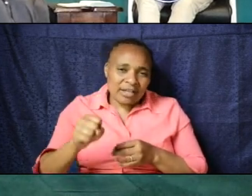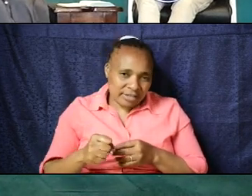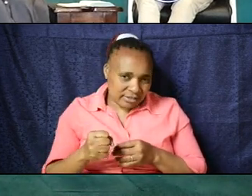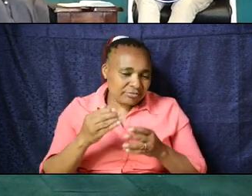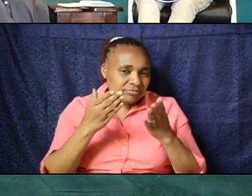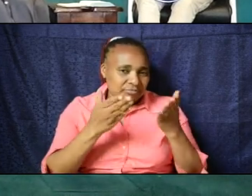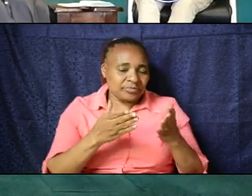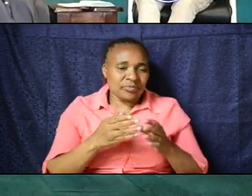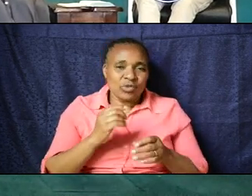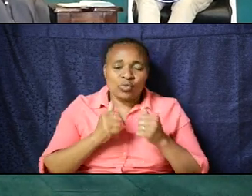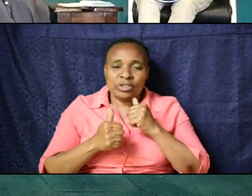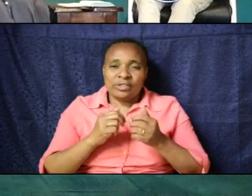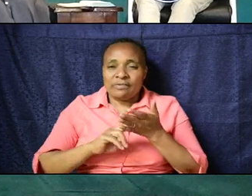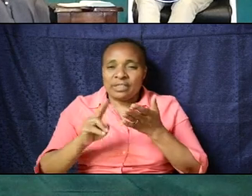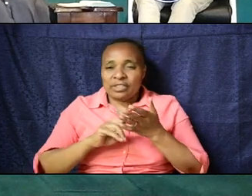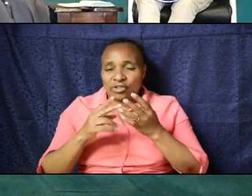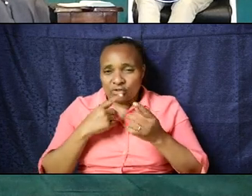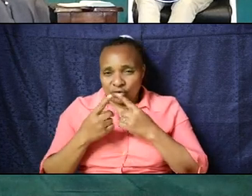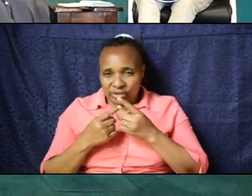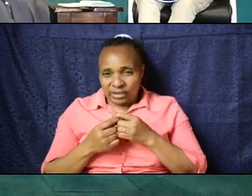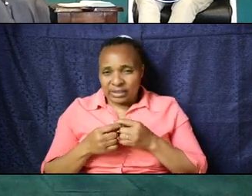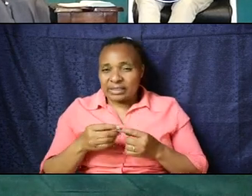to you?